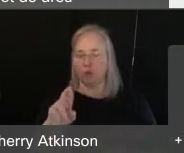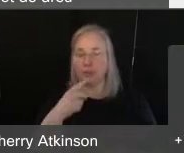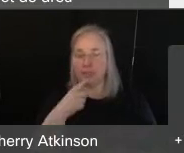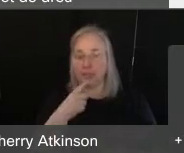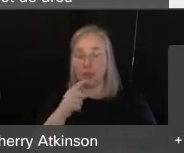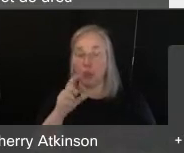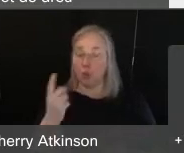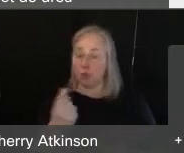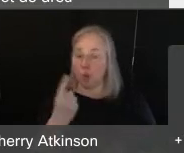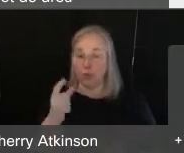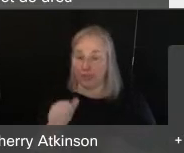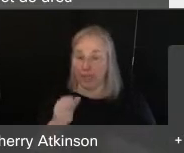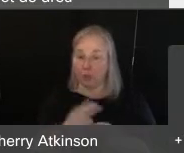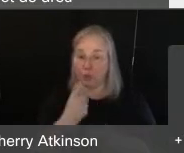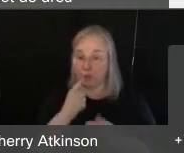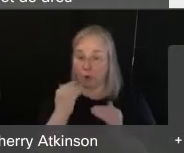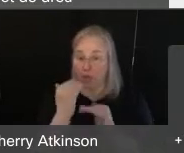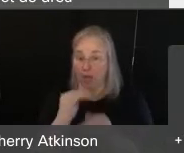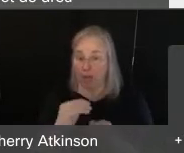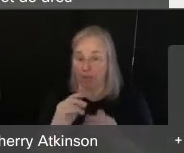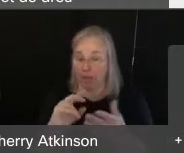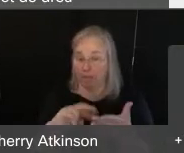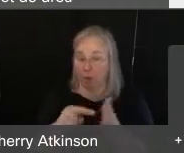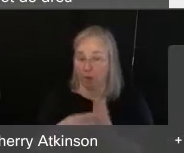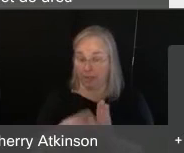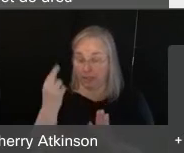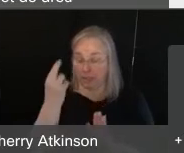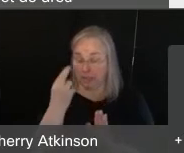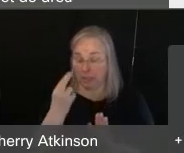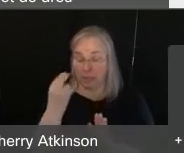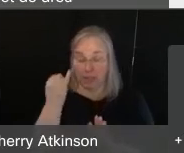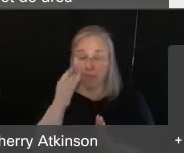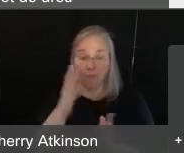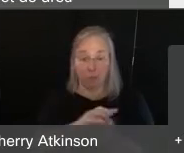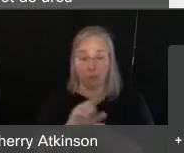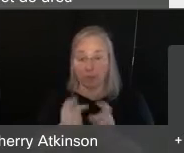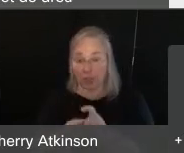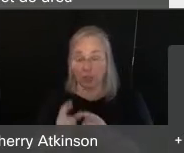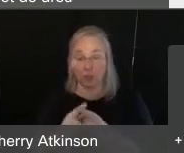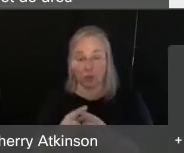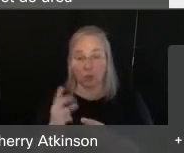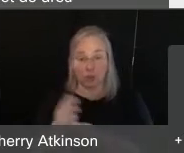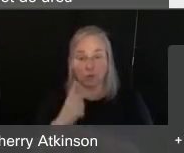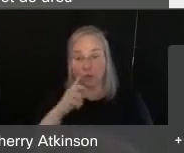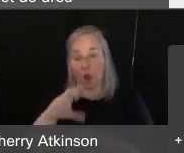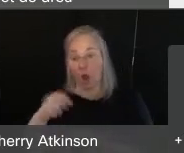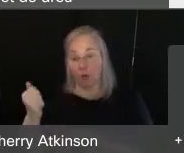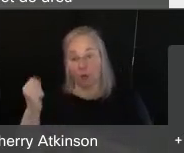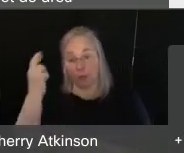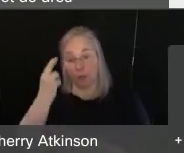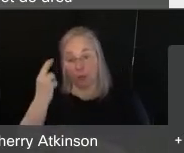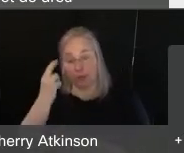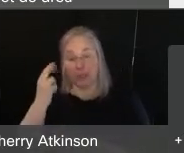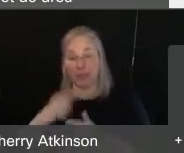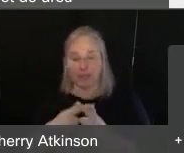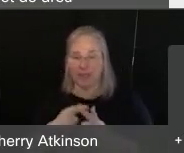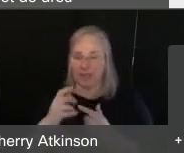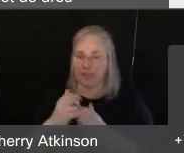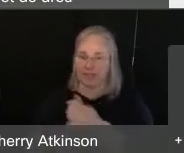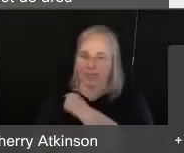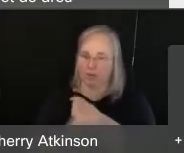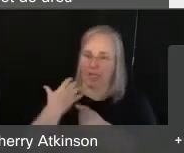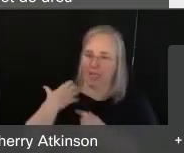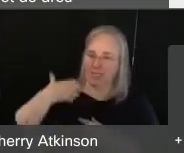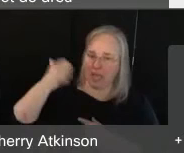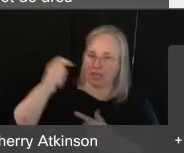for those purposes. And if it's going to be changed to use it for other purposes, then the county executive has to bring